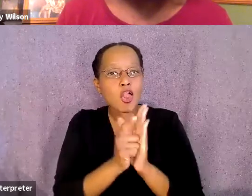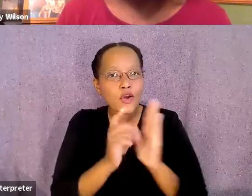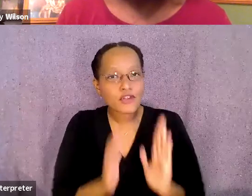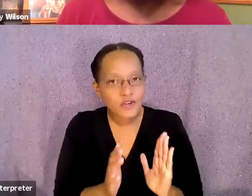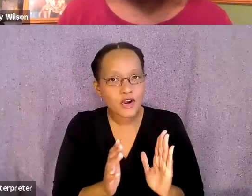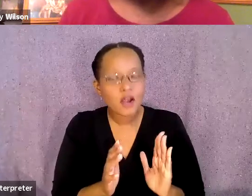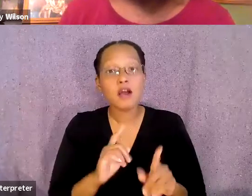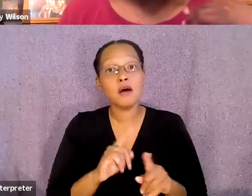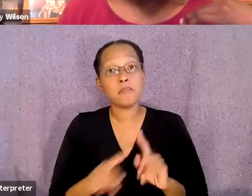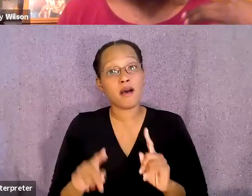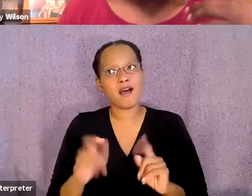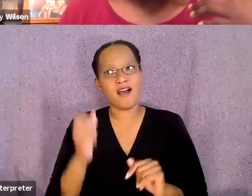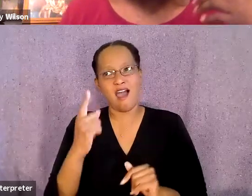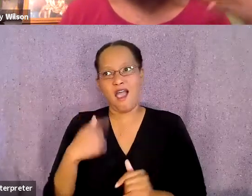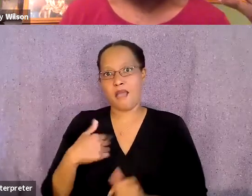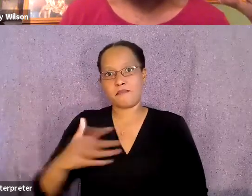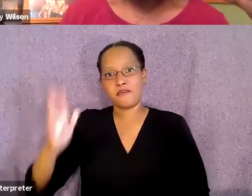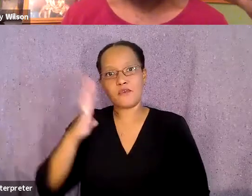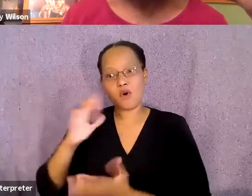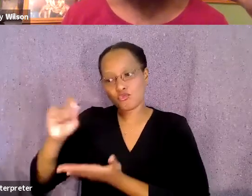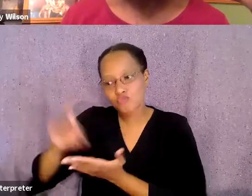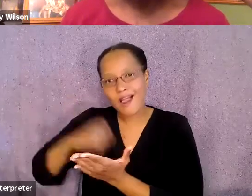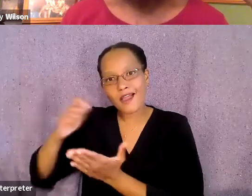it for me, because